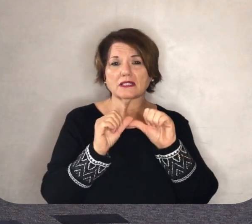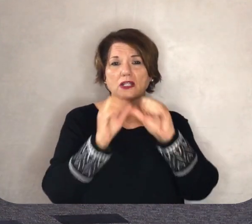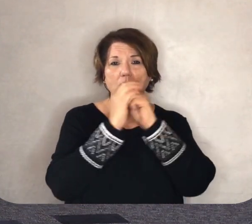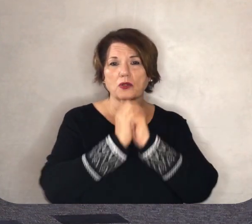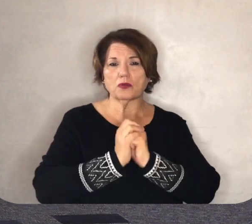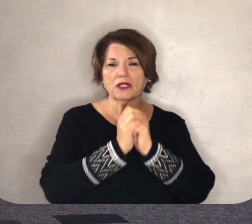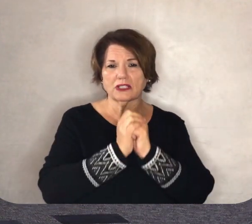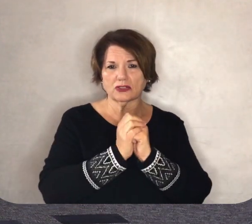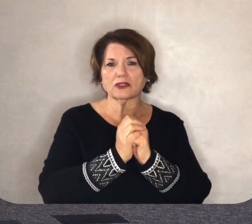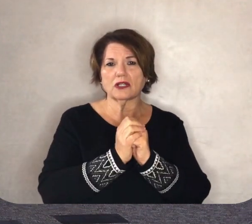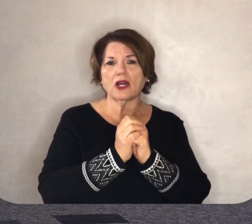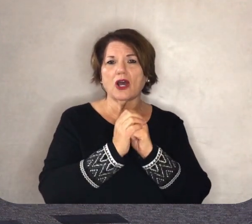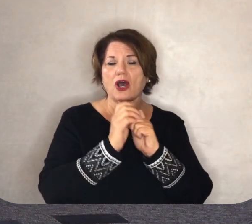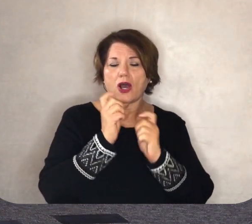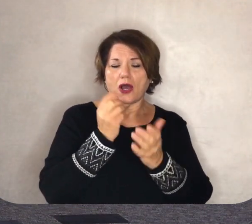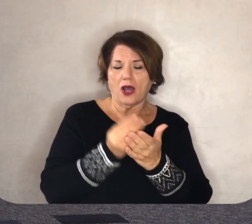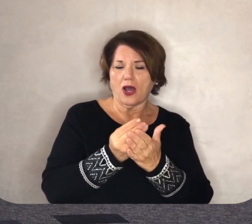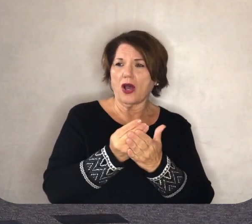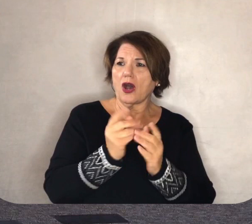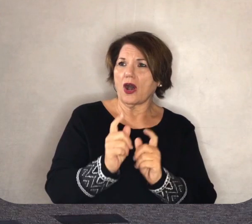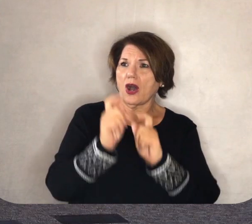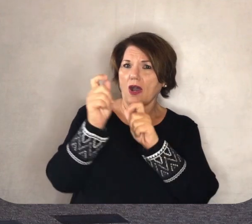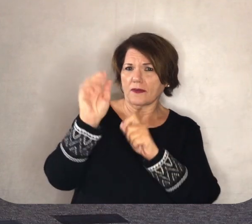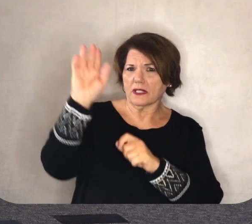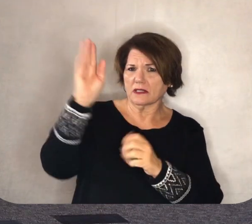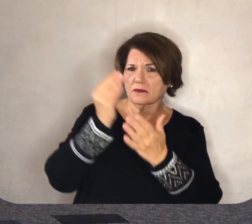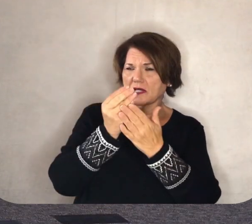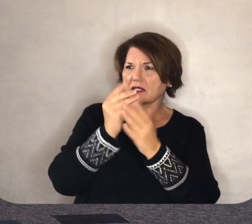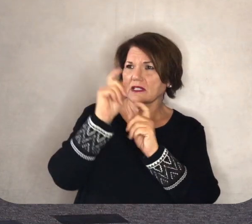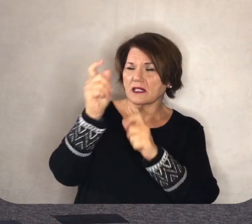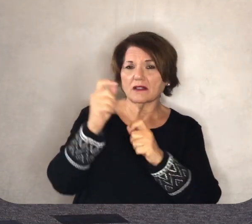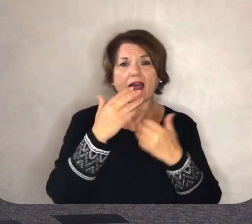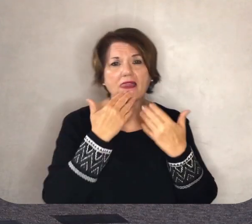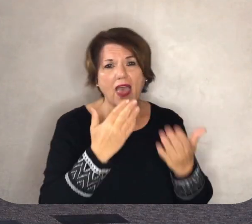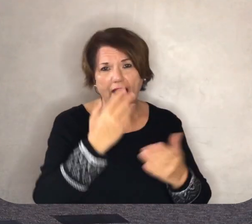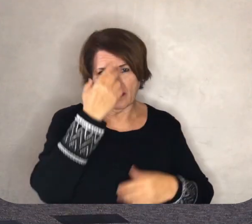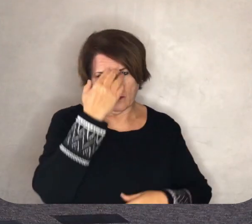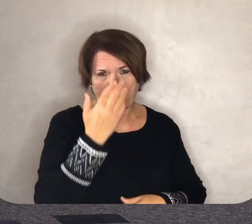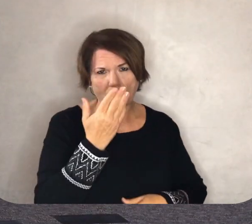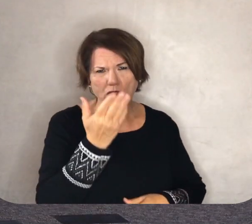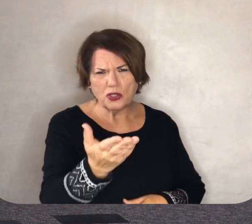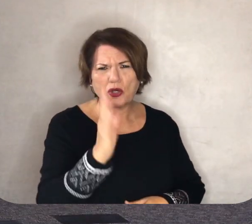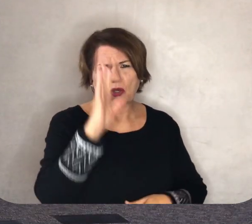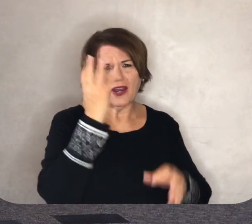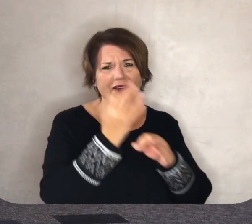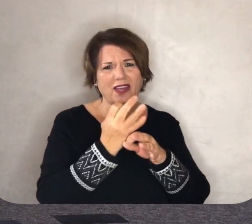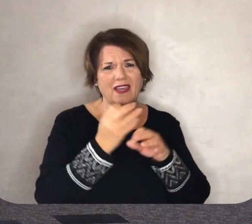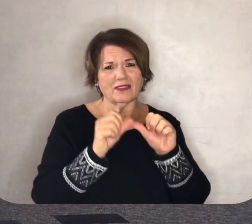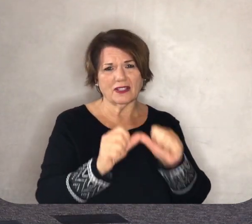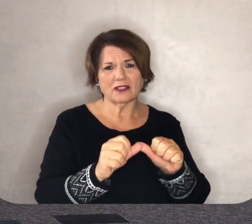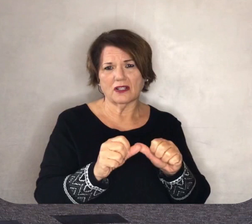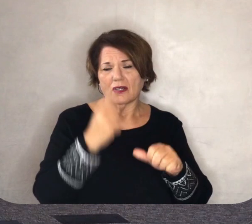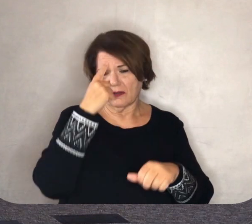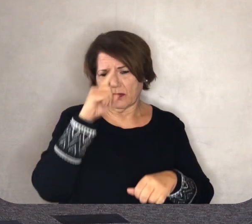with the time of offering. And as Keenan said, thank you for your faithfulness throughout the entire year of